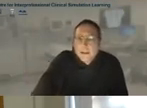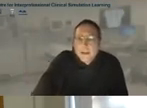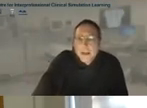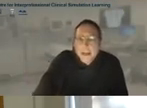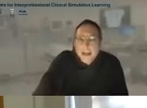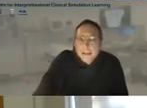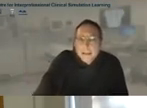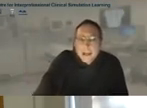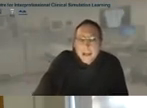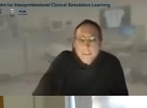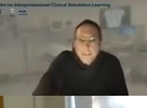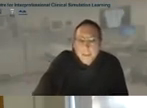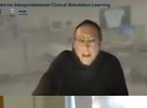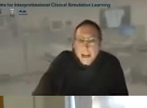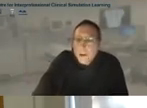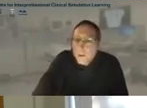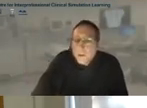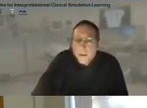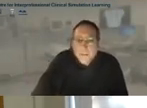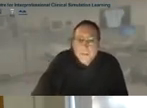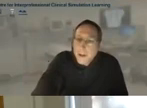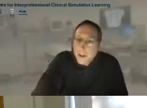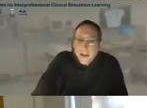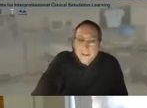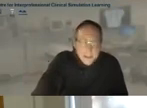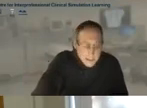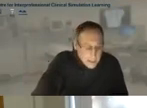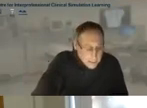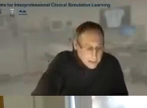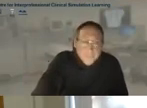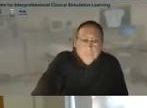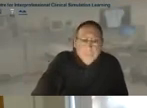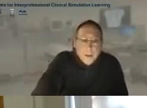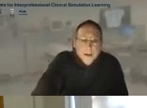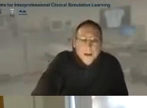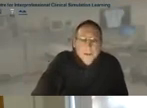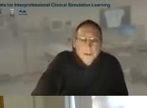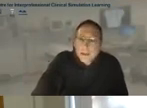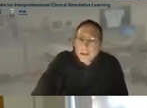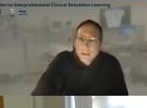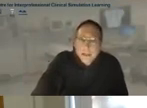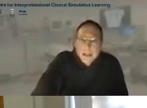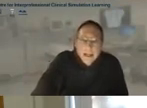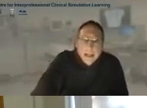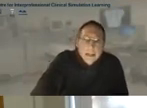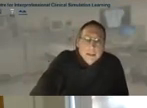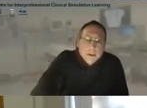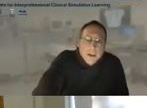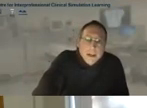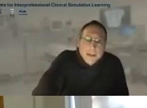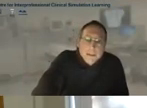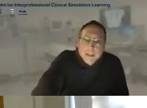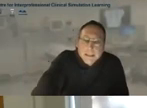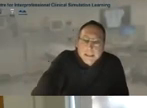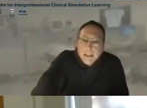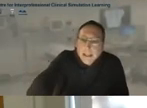there. So that's how video and how these simulations are being used. So